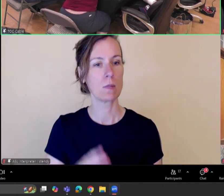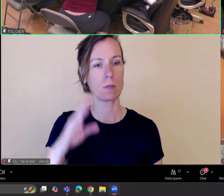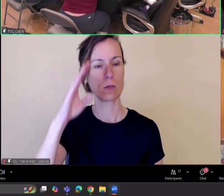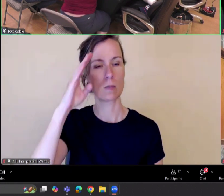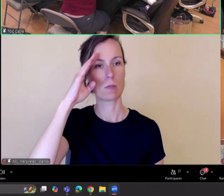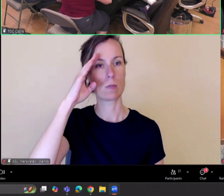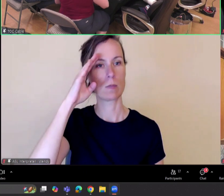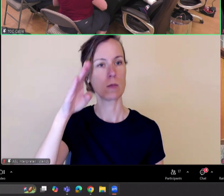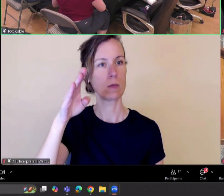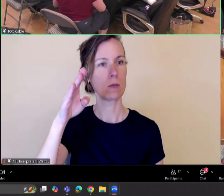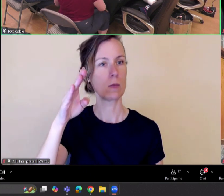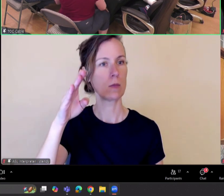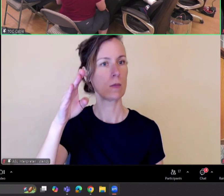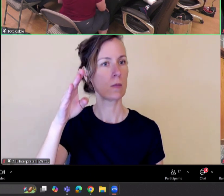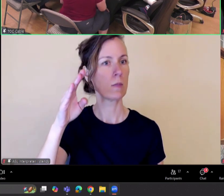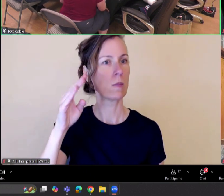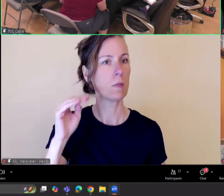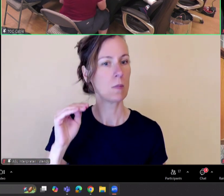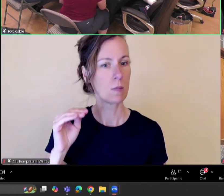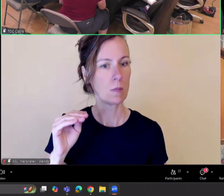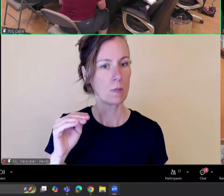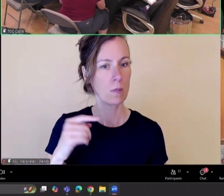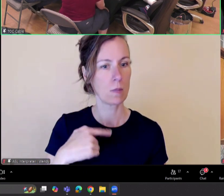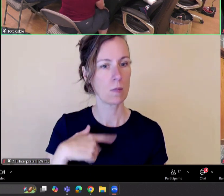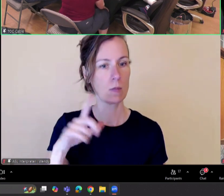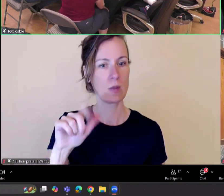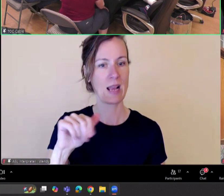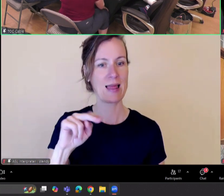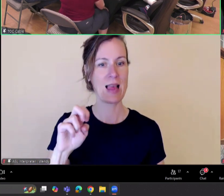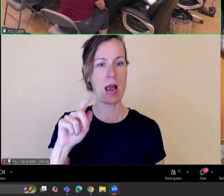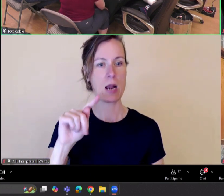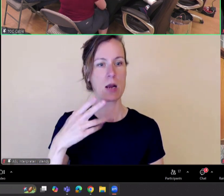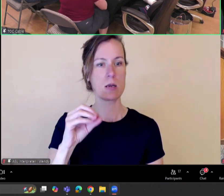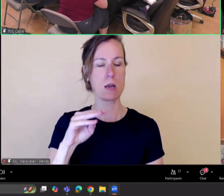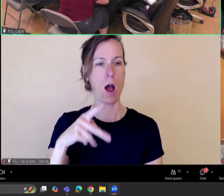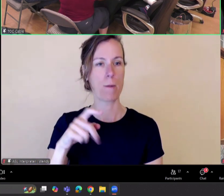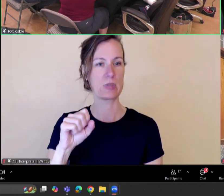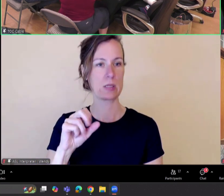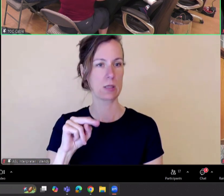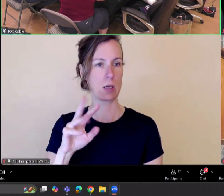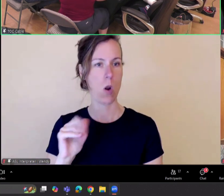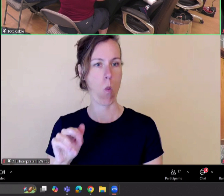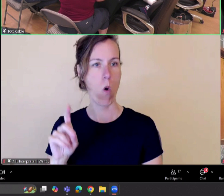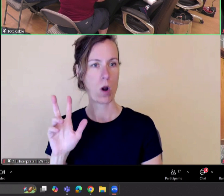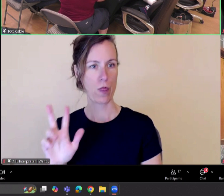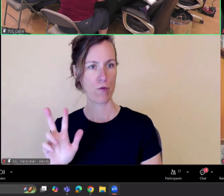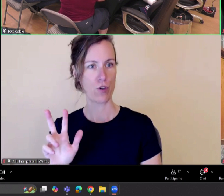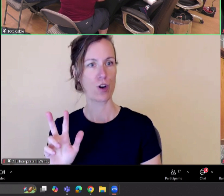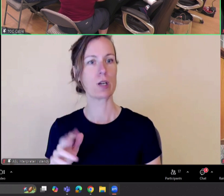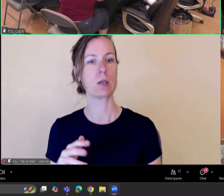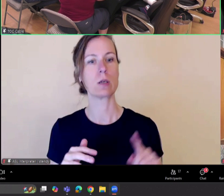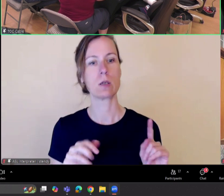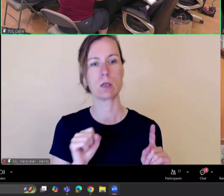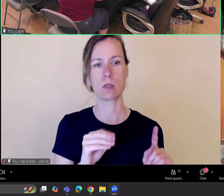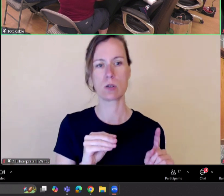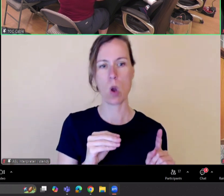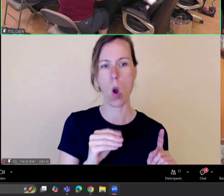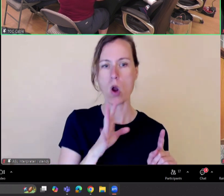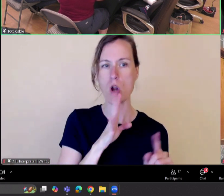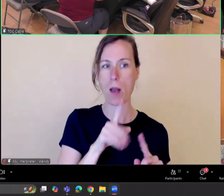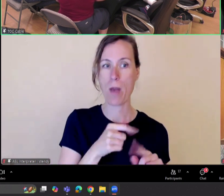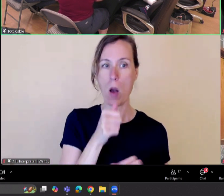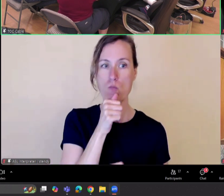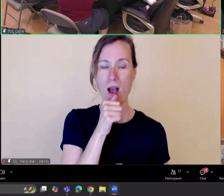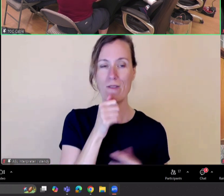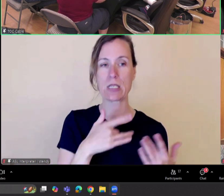There we go. I'll be brief. Lane Thompson, Ward 3. Simple question. When we're talking about the privacy and the concerns that have been rightly raised